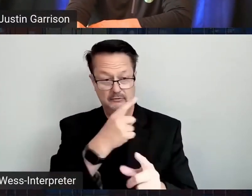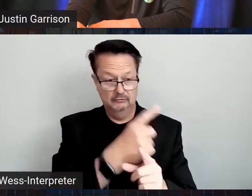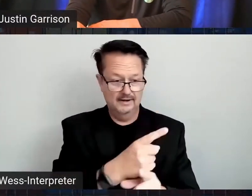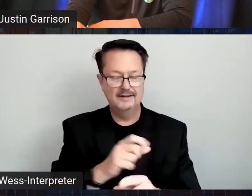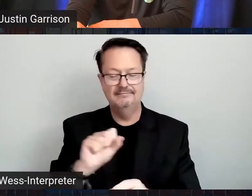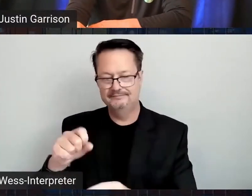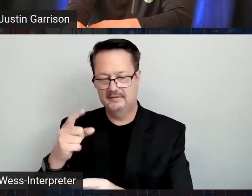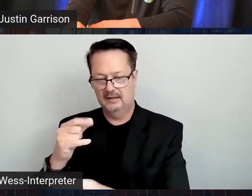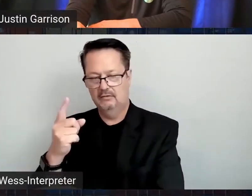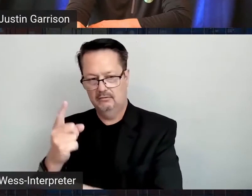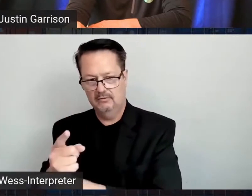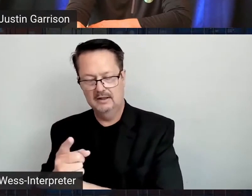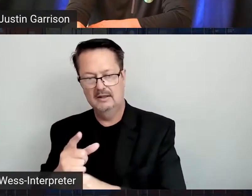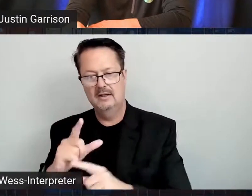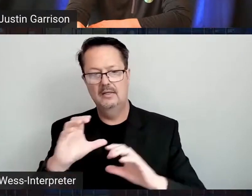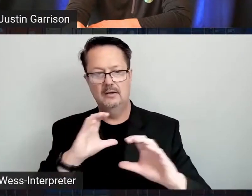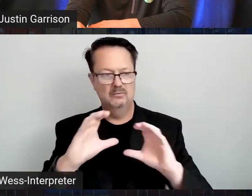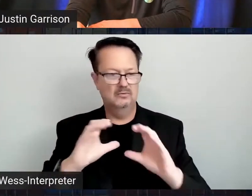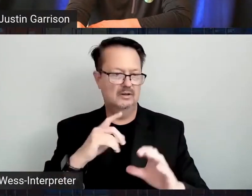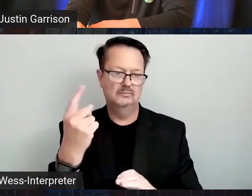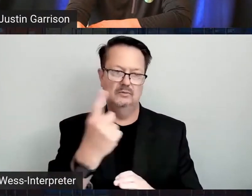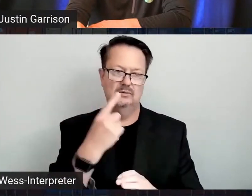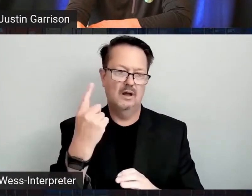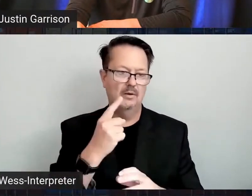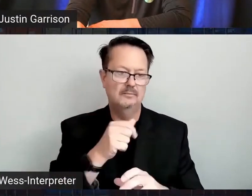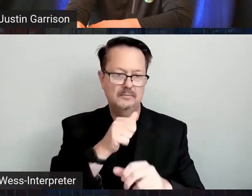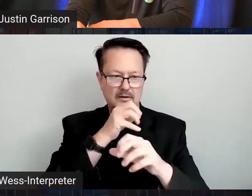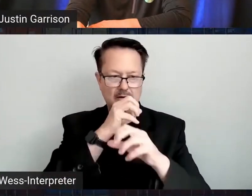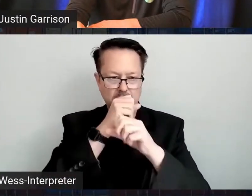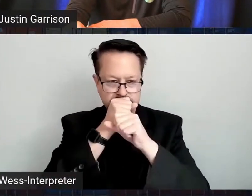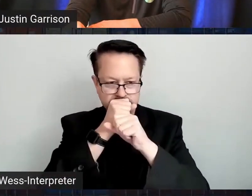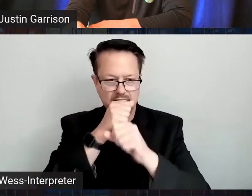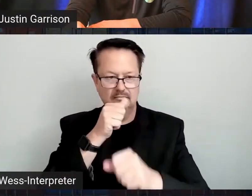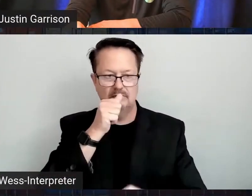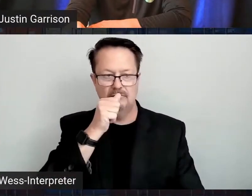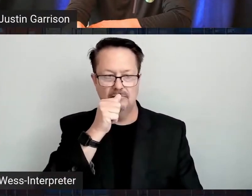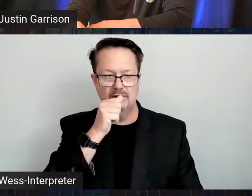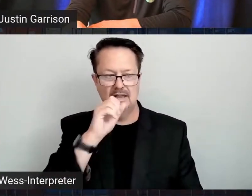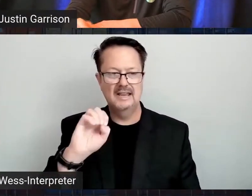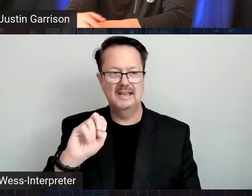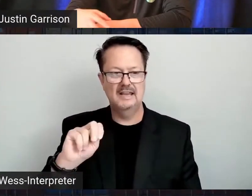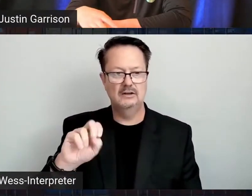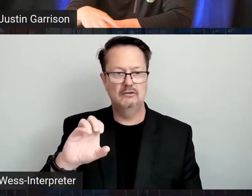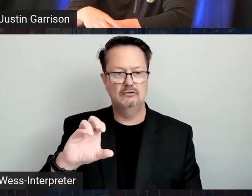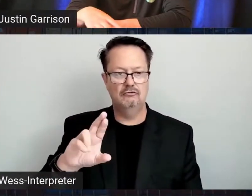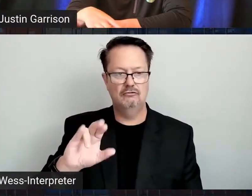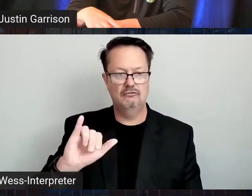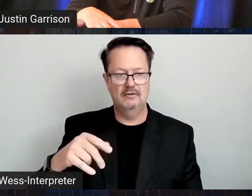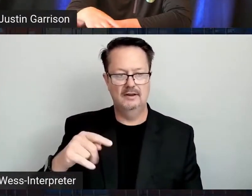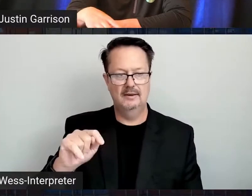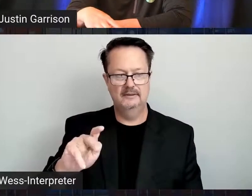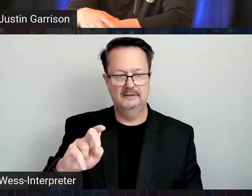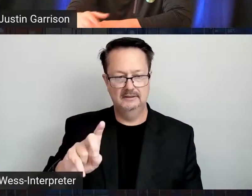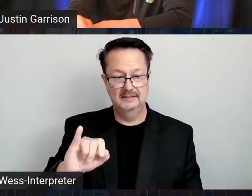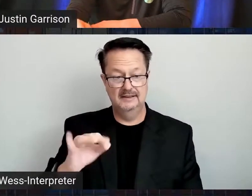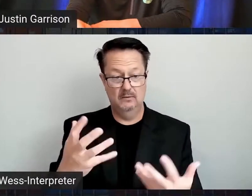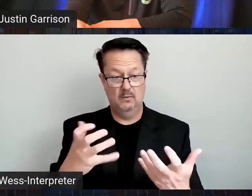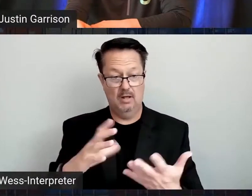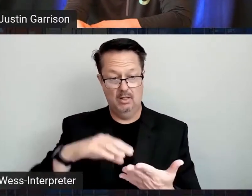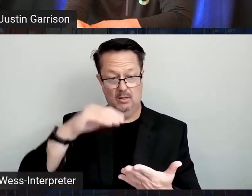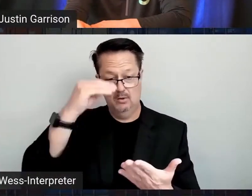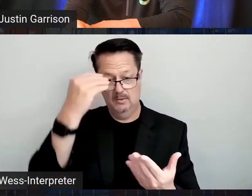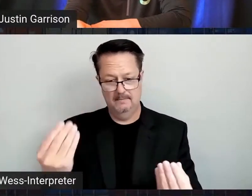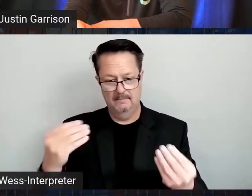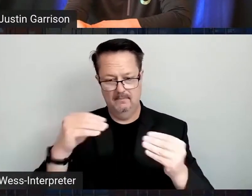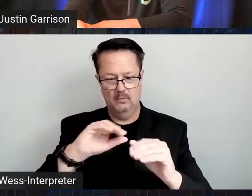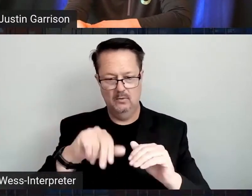So the communication will always be encrypted. You don't have to worry about that. And if you want to learn more about how SSM encrypts the